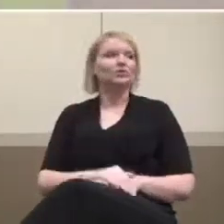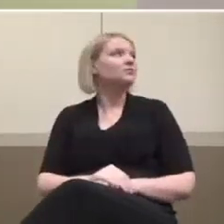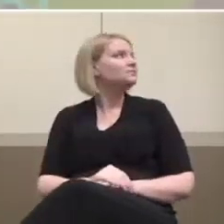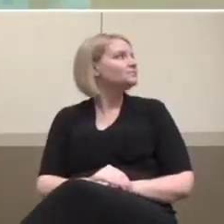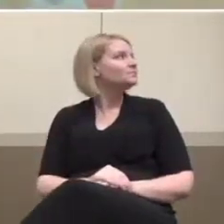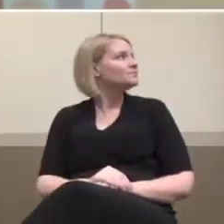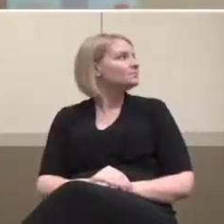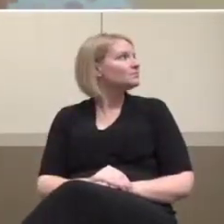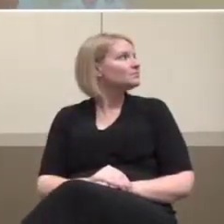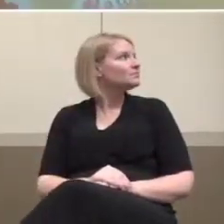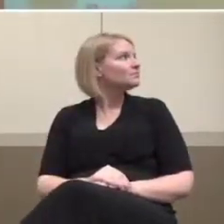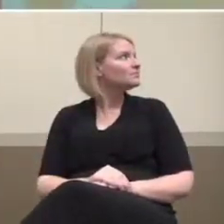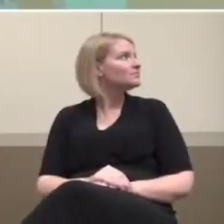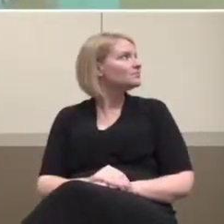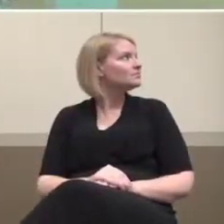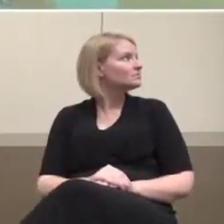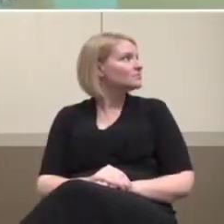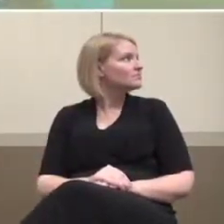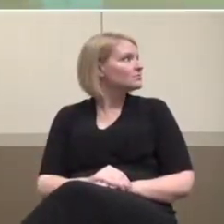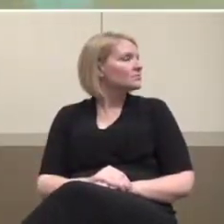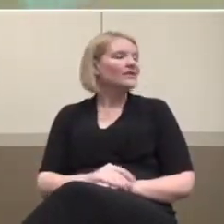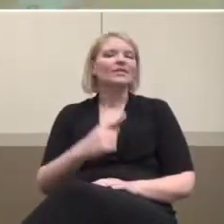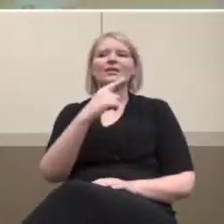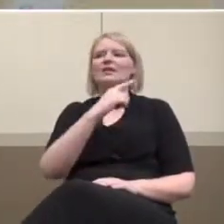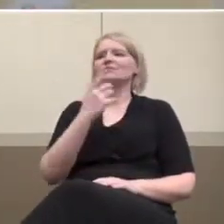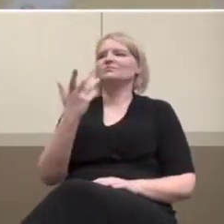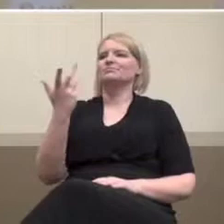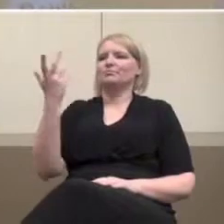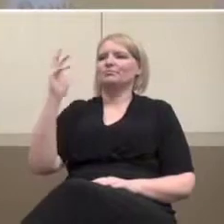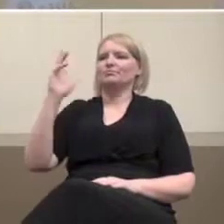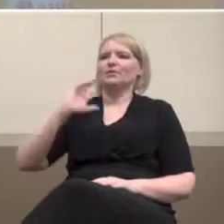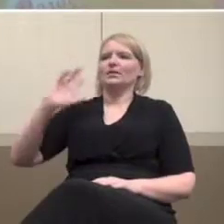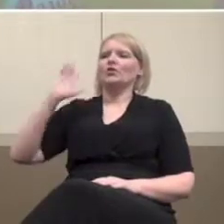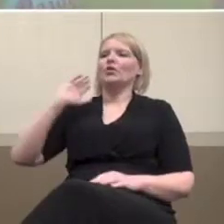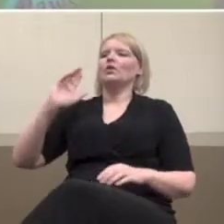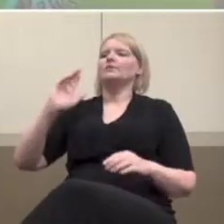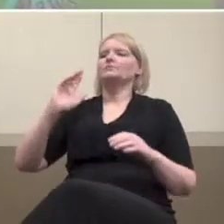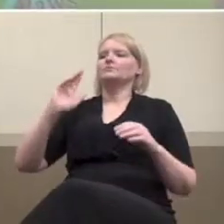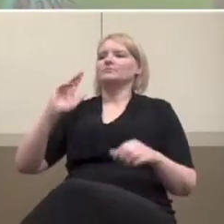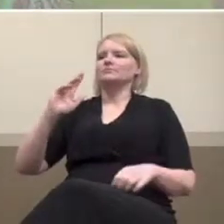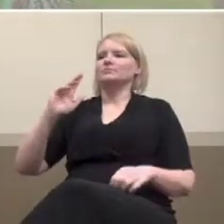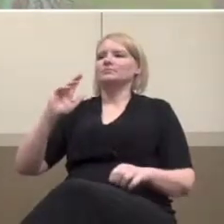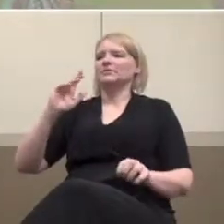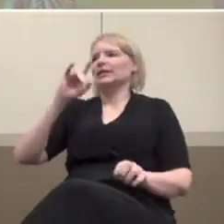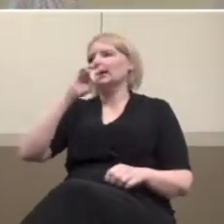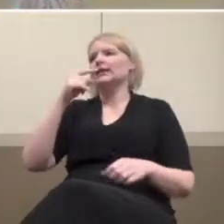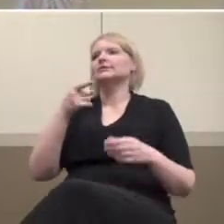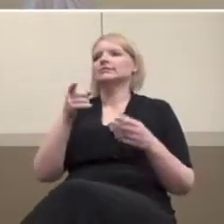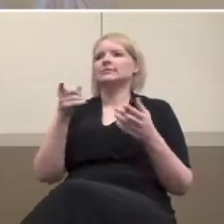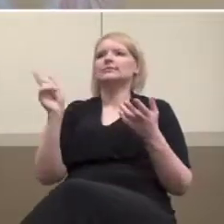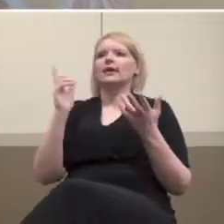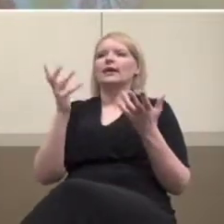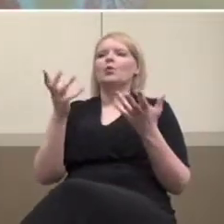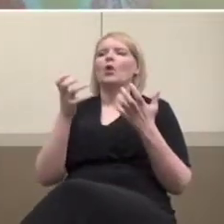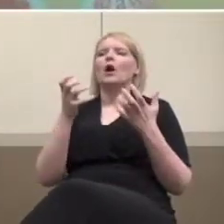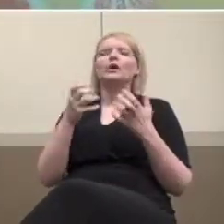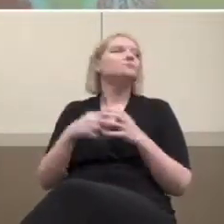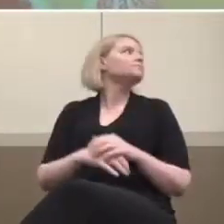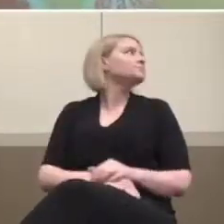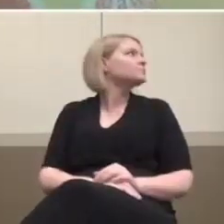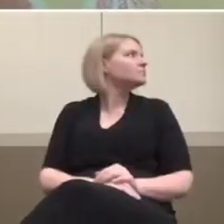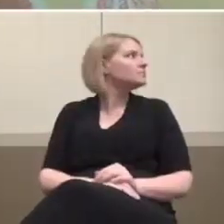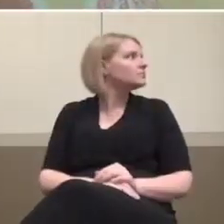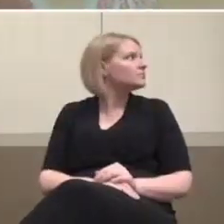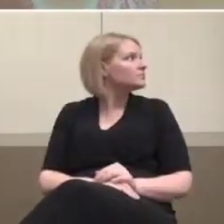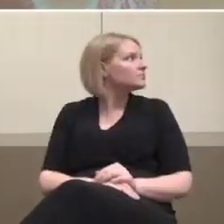So this was before, this always is encouraging, and we know that the kids really want it. So we needed like a couple more Panther Paws,